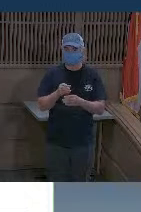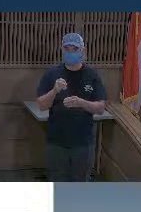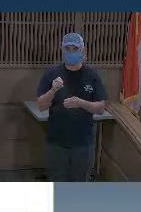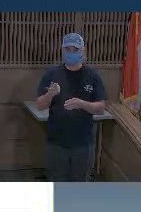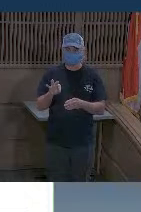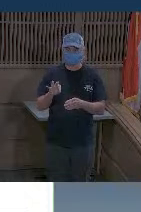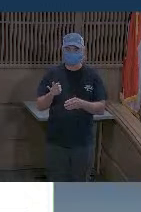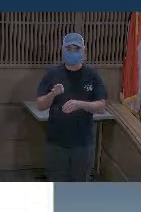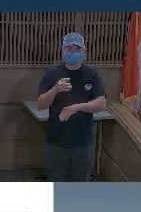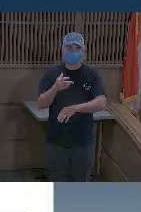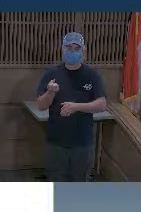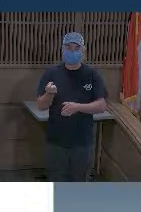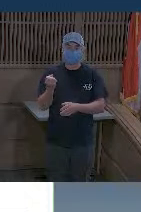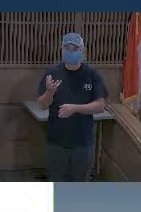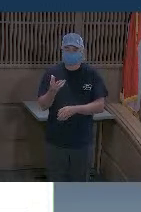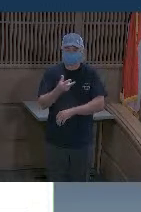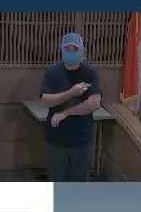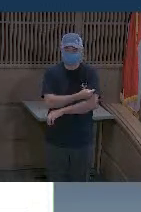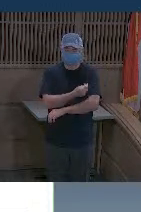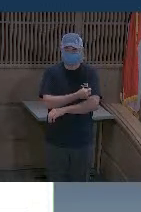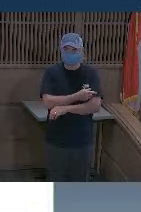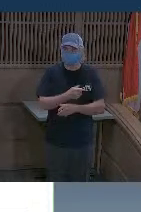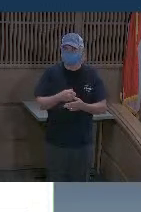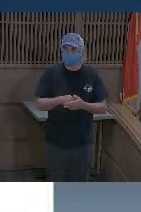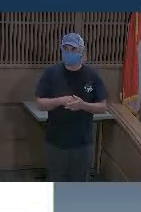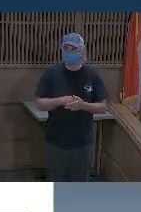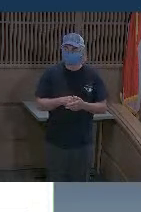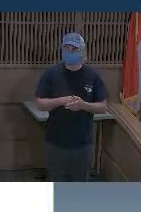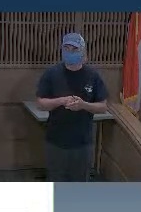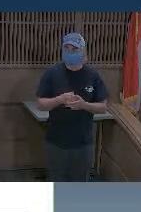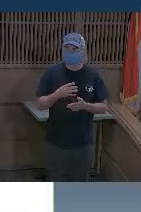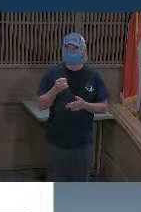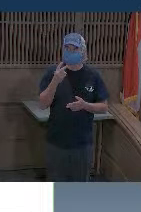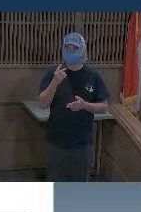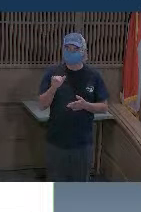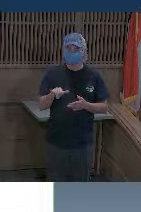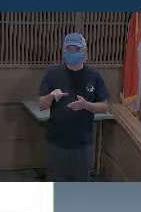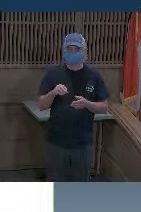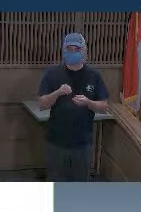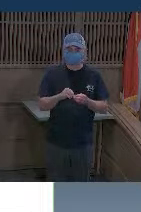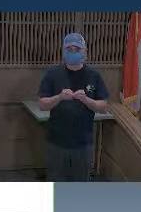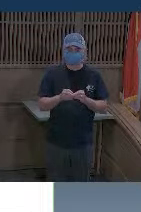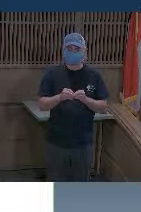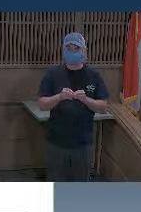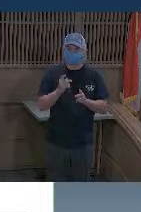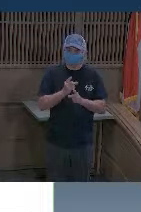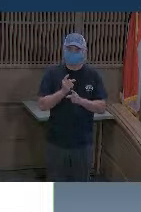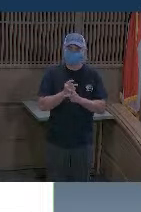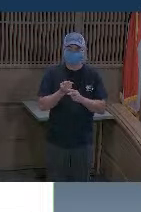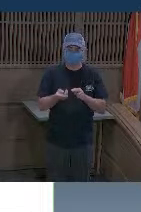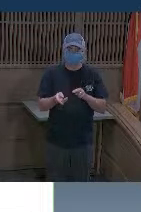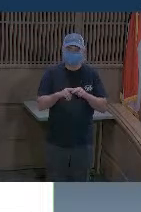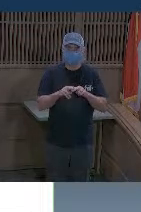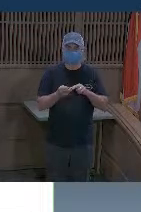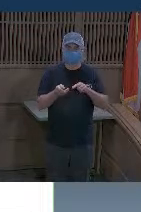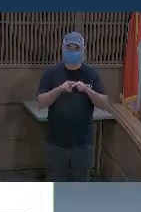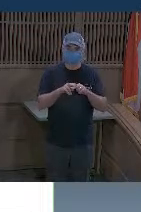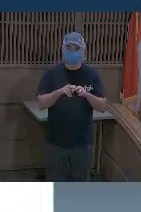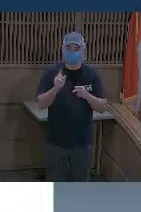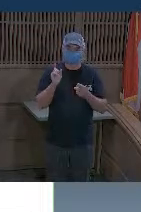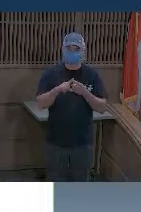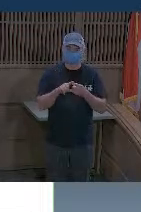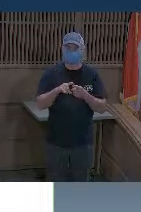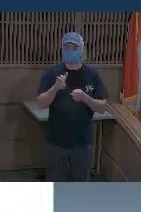at 45% are fully vaccinated. And we'd like to see that number increase again. We're striving to see the number get to 75 if we can, so we're